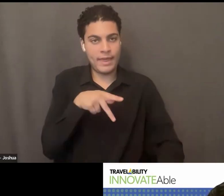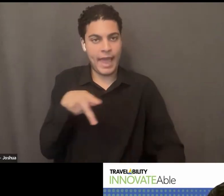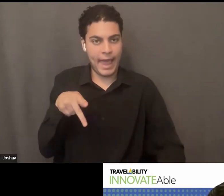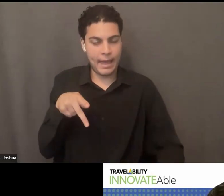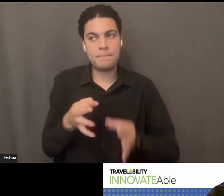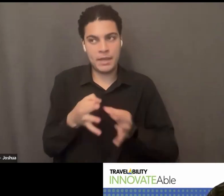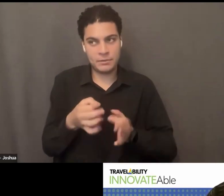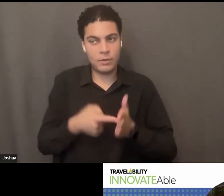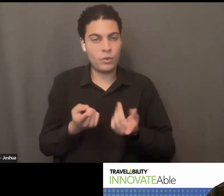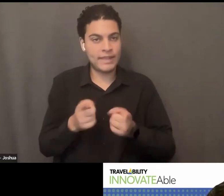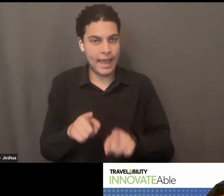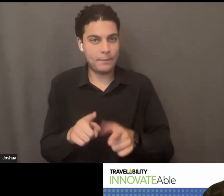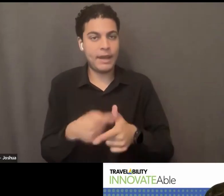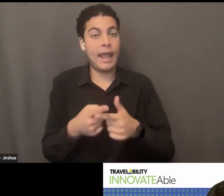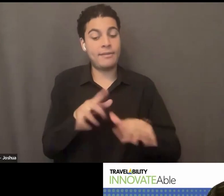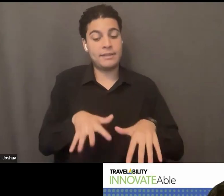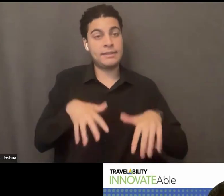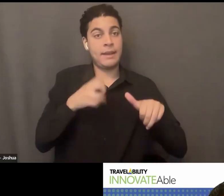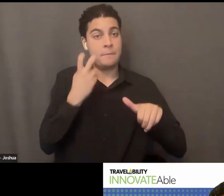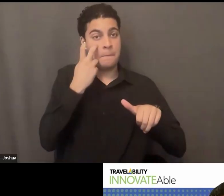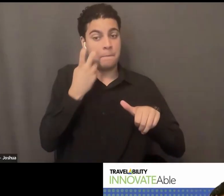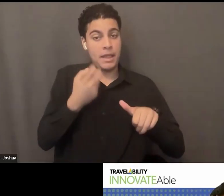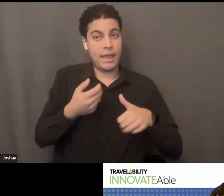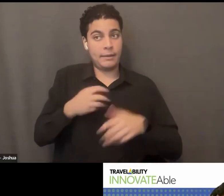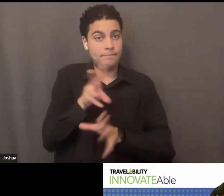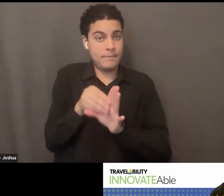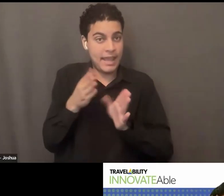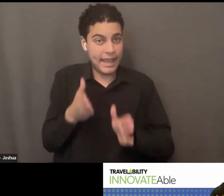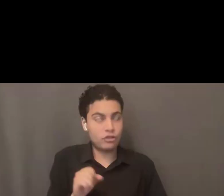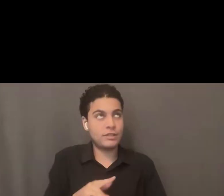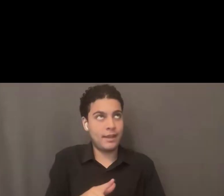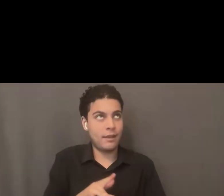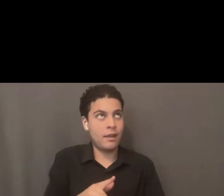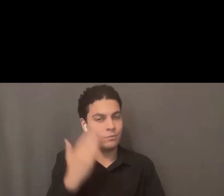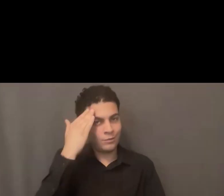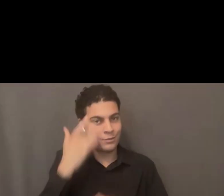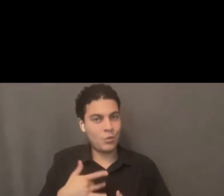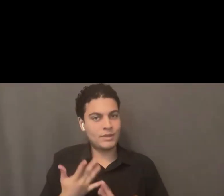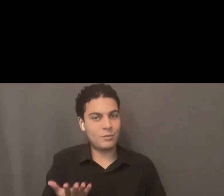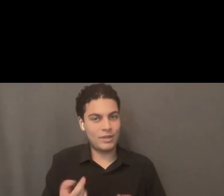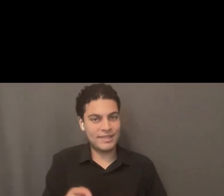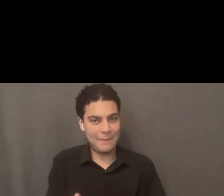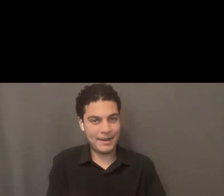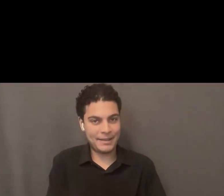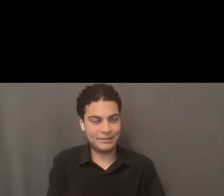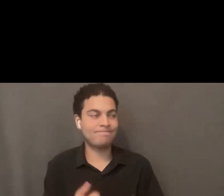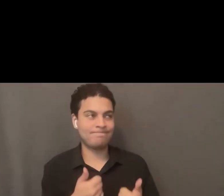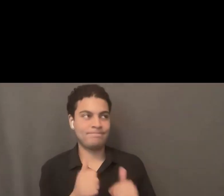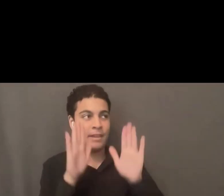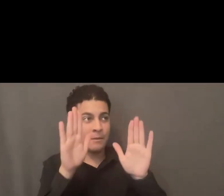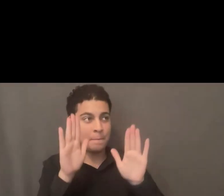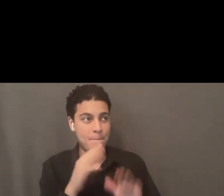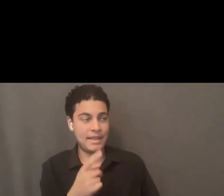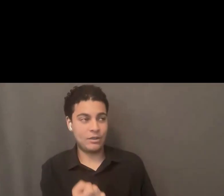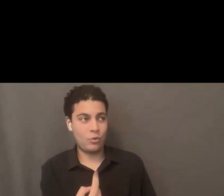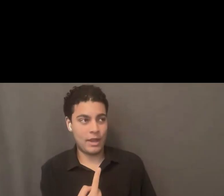stadium. Gotcha. Thank you. Thank you. Fantastic questions. And finally, we are on